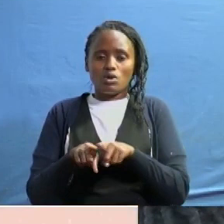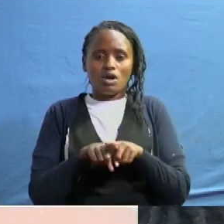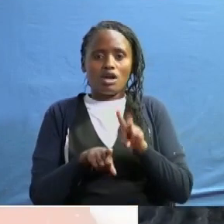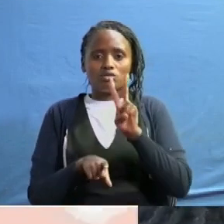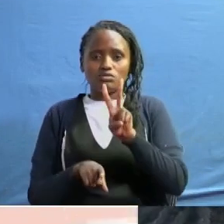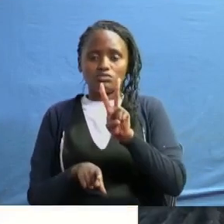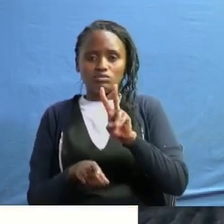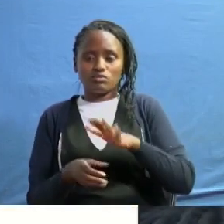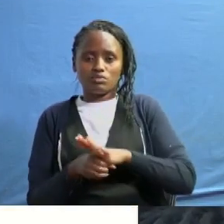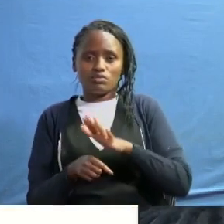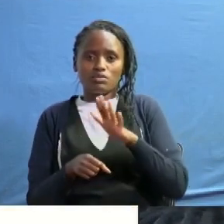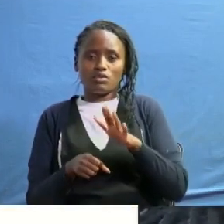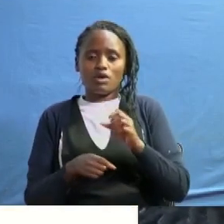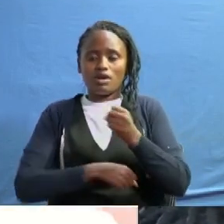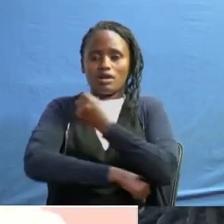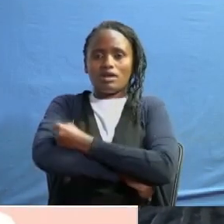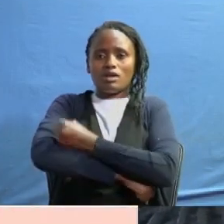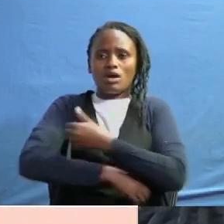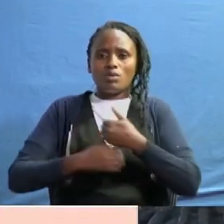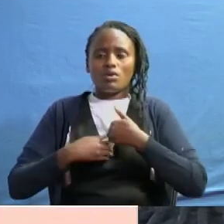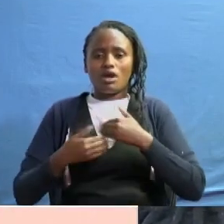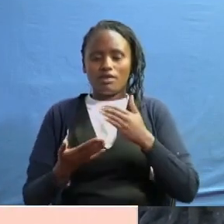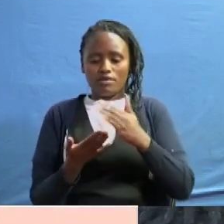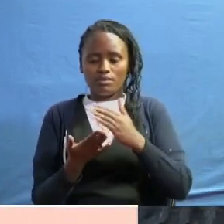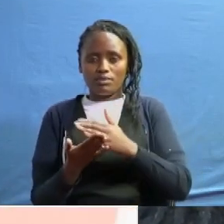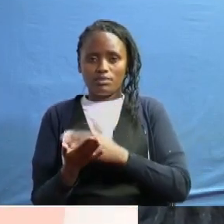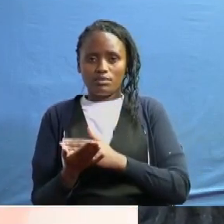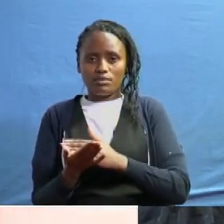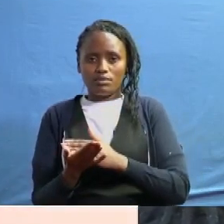As a school, we make sure we have a program for